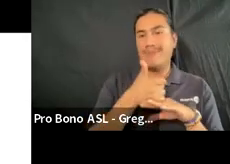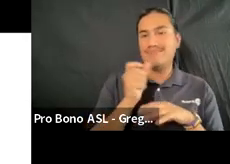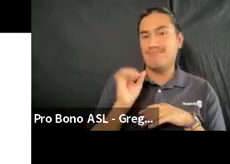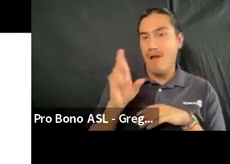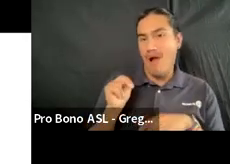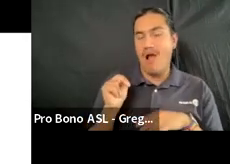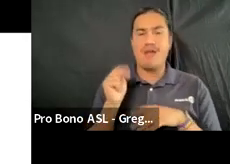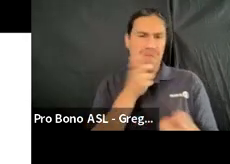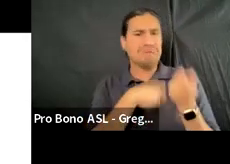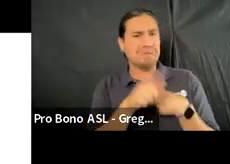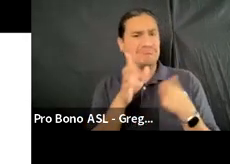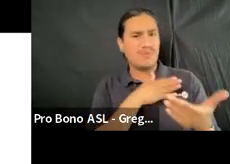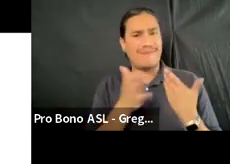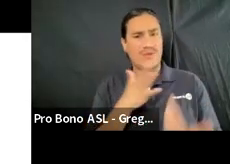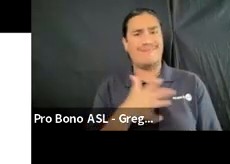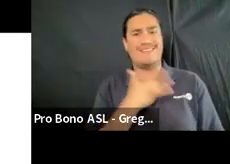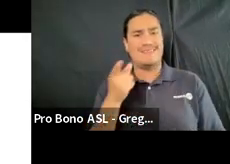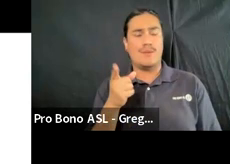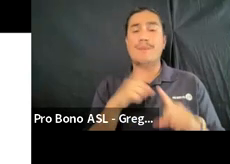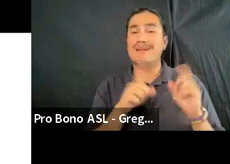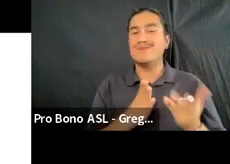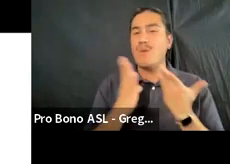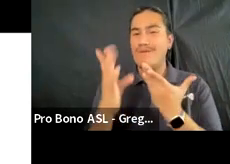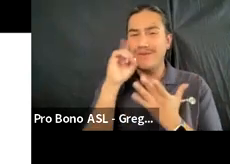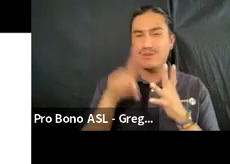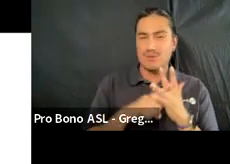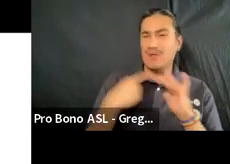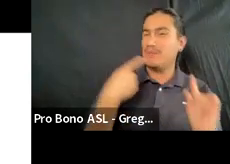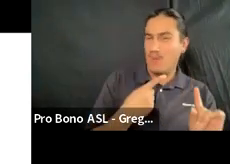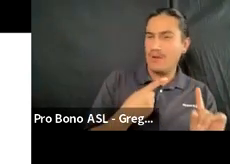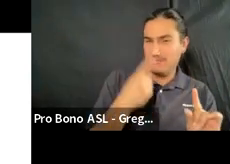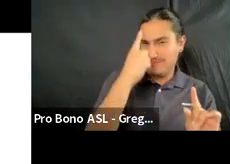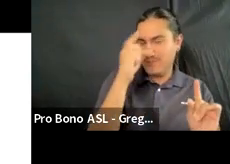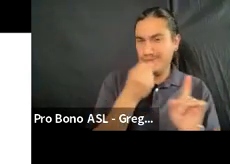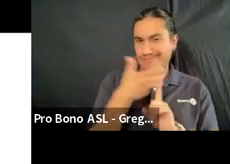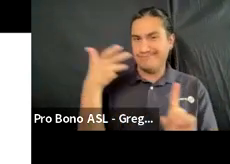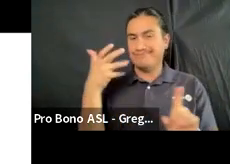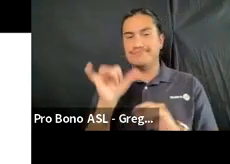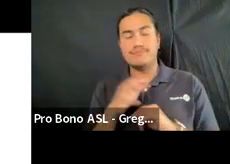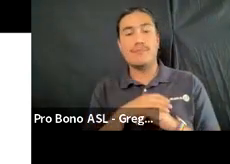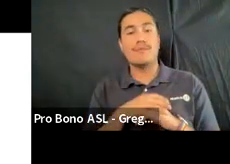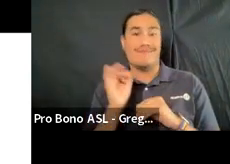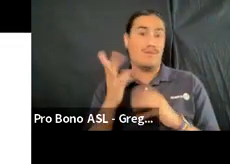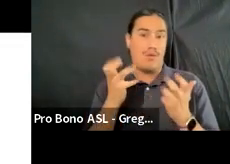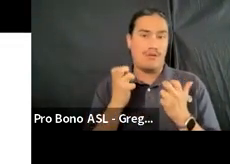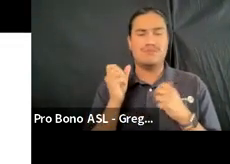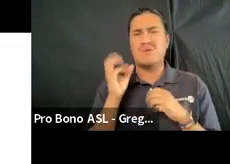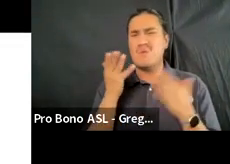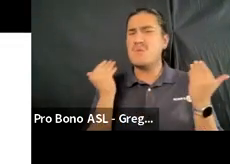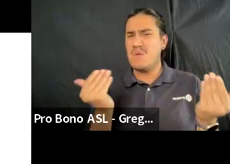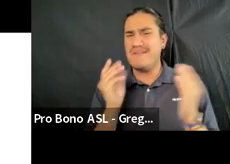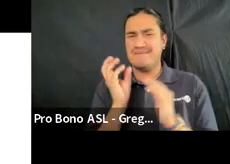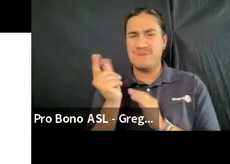feels like you. This is just an offering to you as a starting point. So let's just take a few minutes